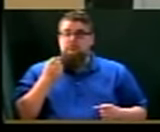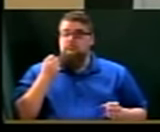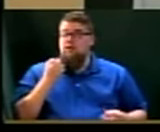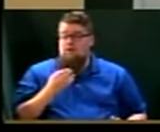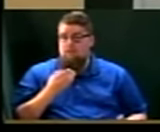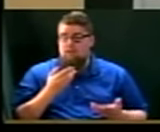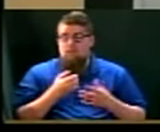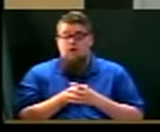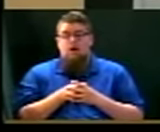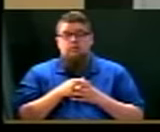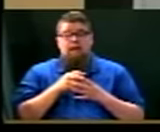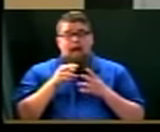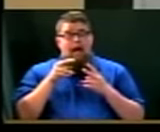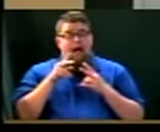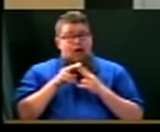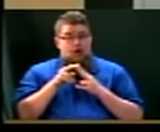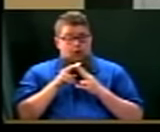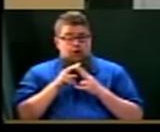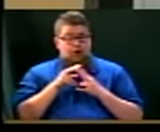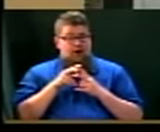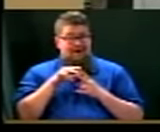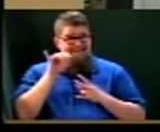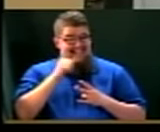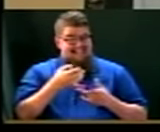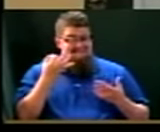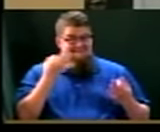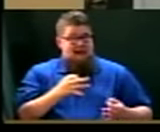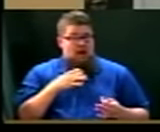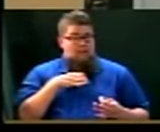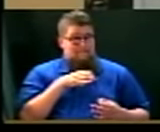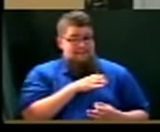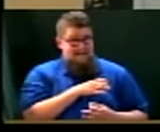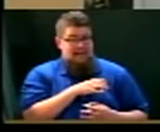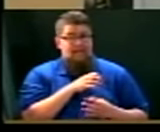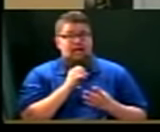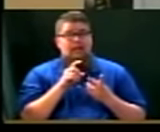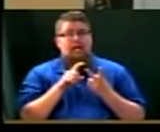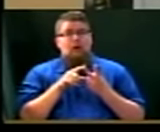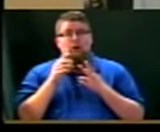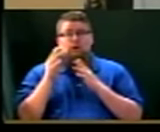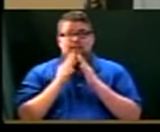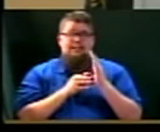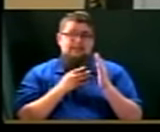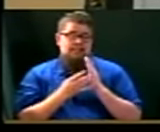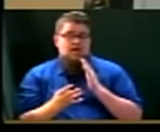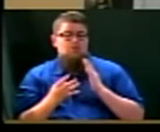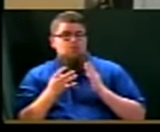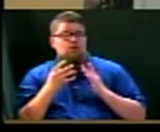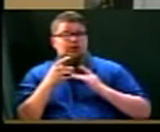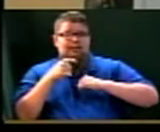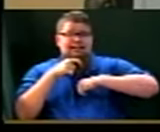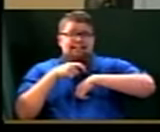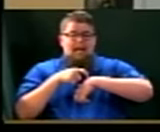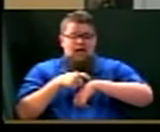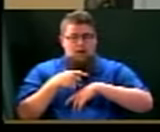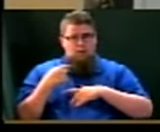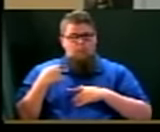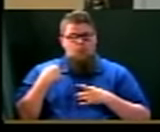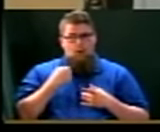to move that to a committee, or if we want to schedule a time when we can